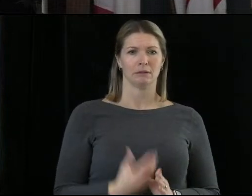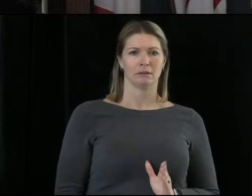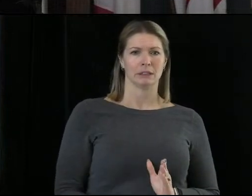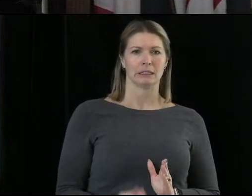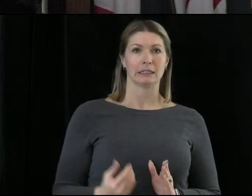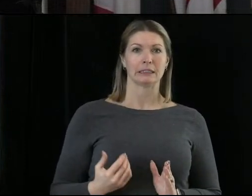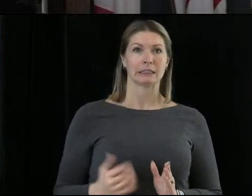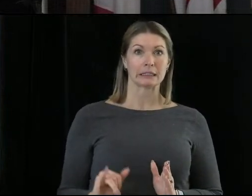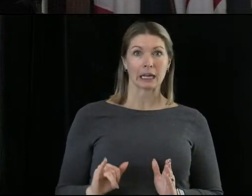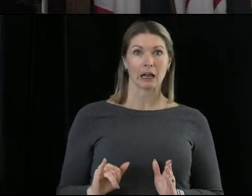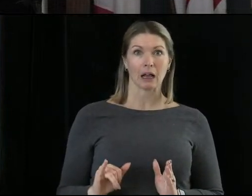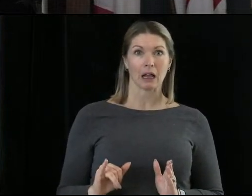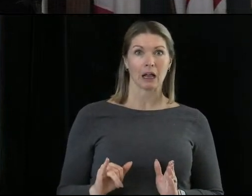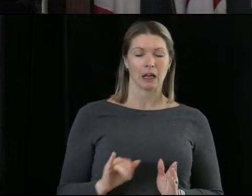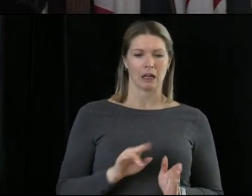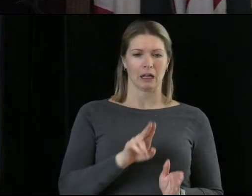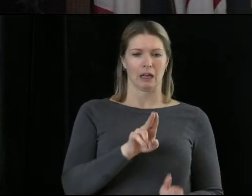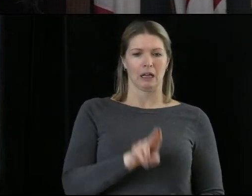her.